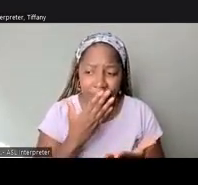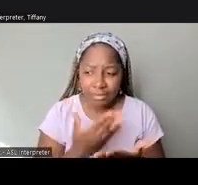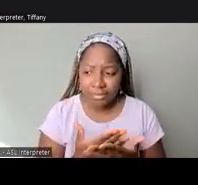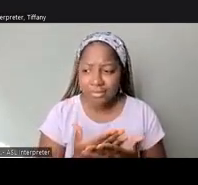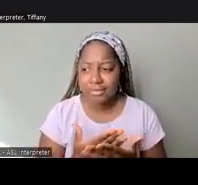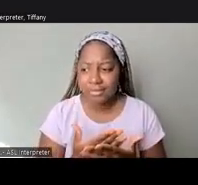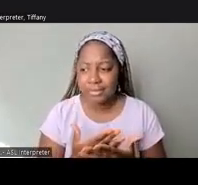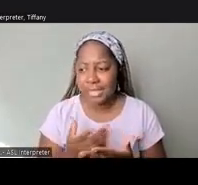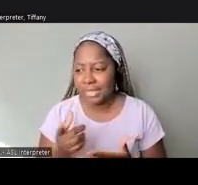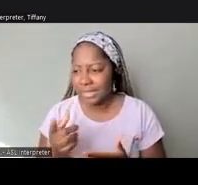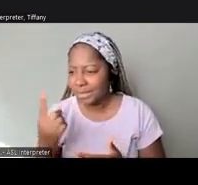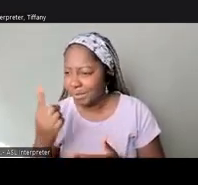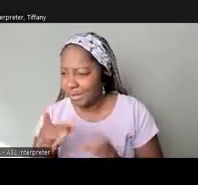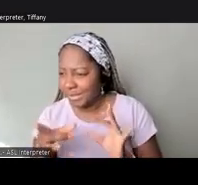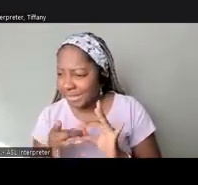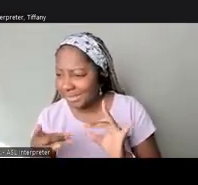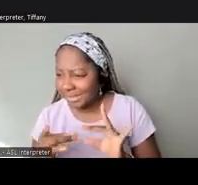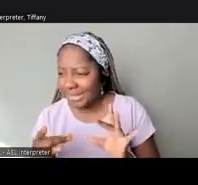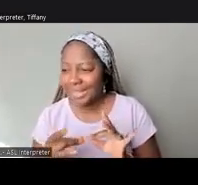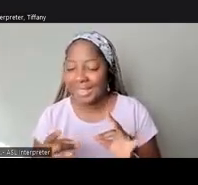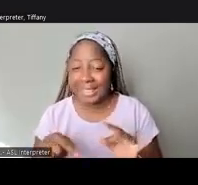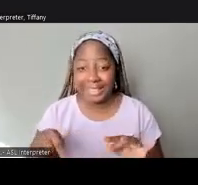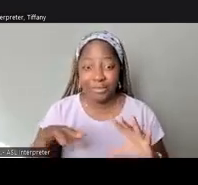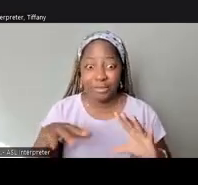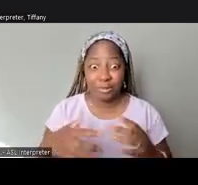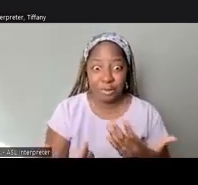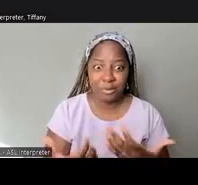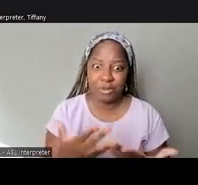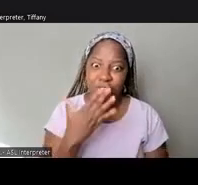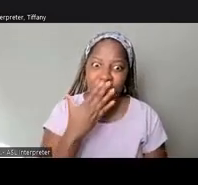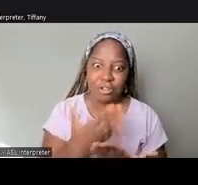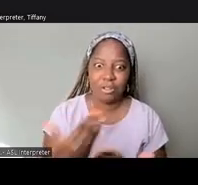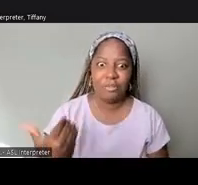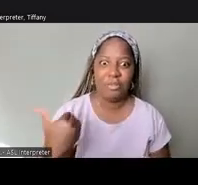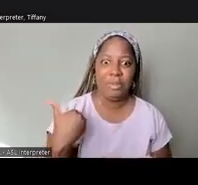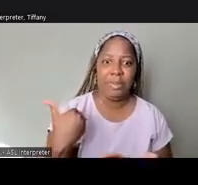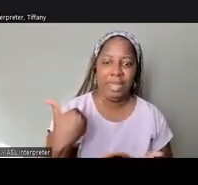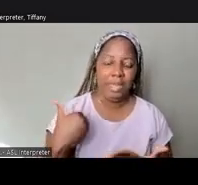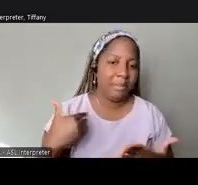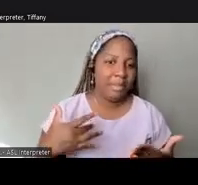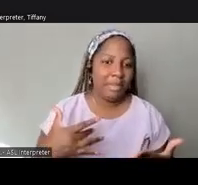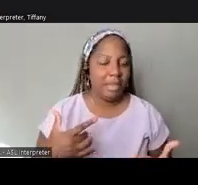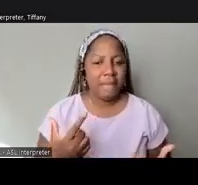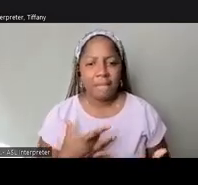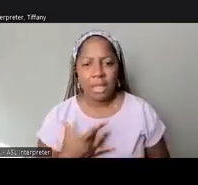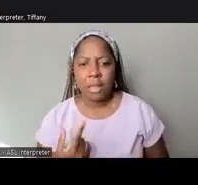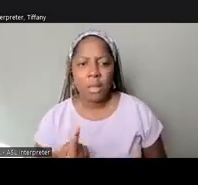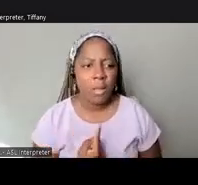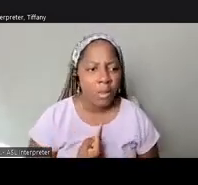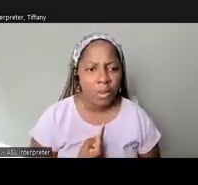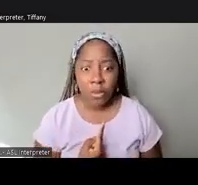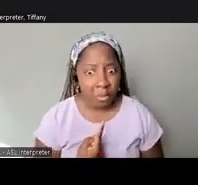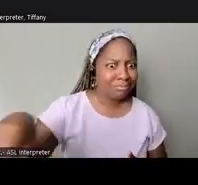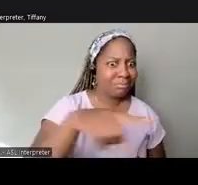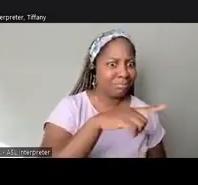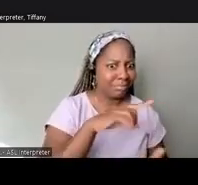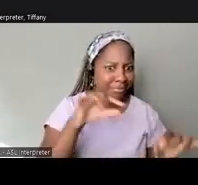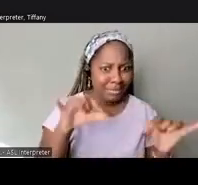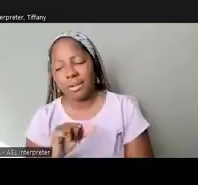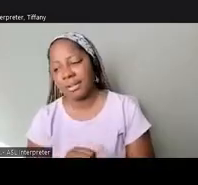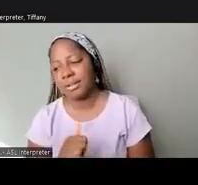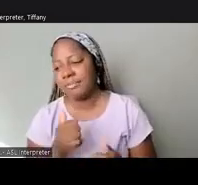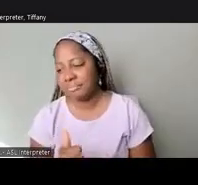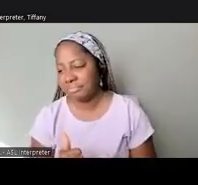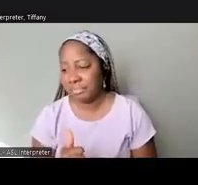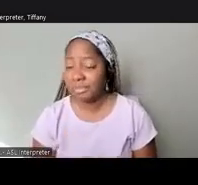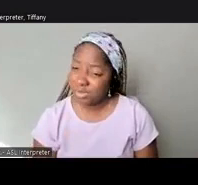many of us out here doing this work, and that made me feel a lot less alone. We are in this together, and that's a source of strength and power that we